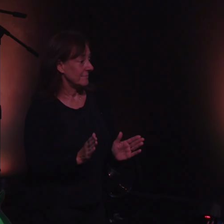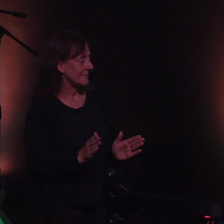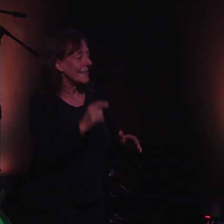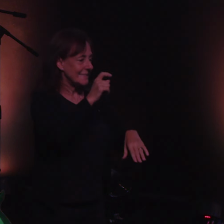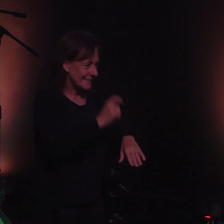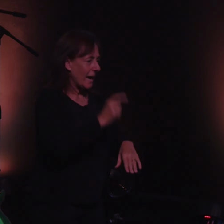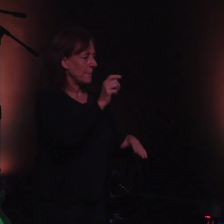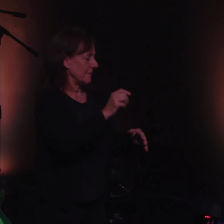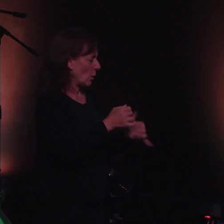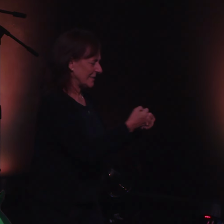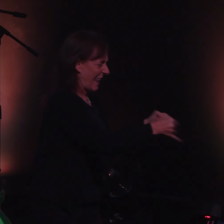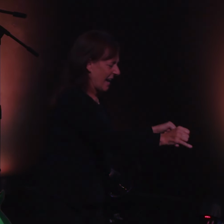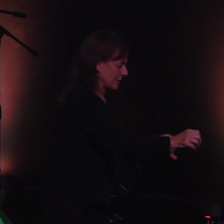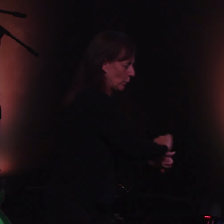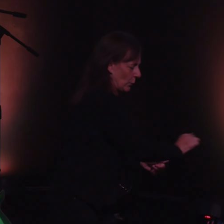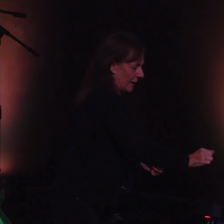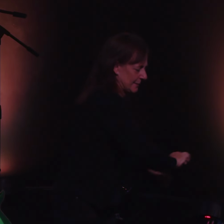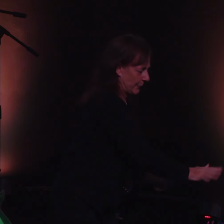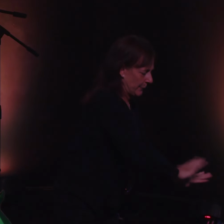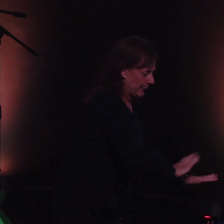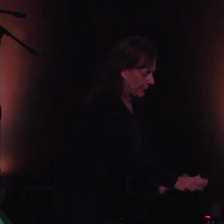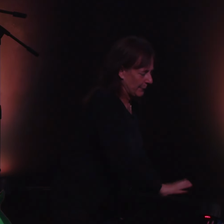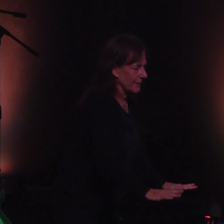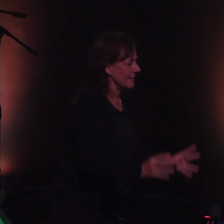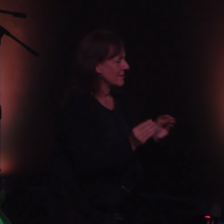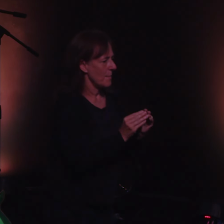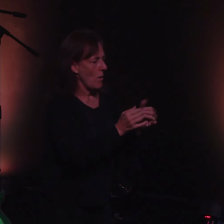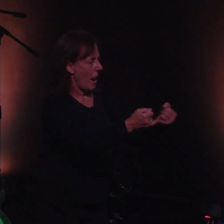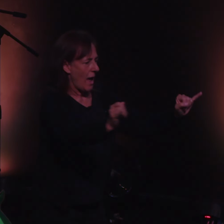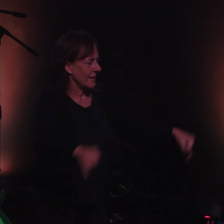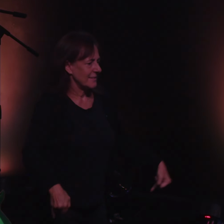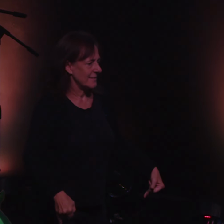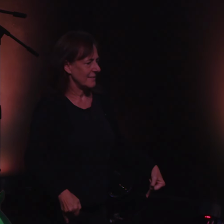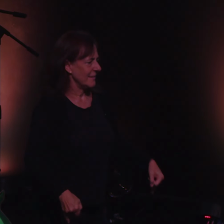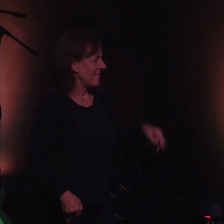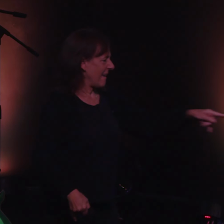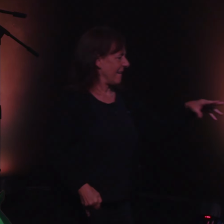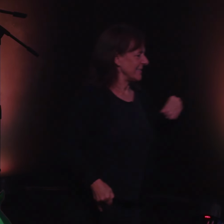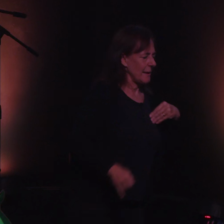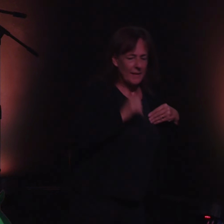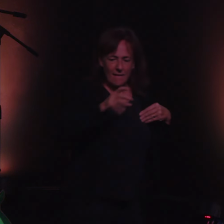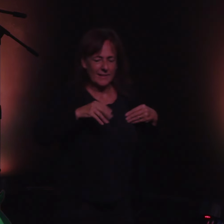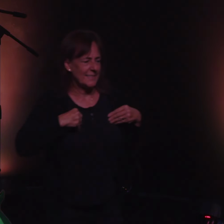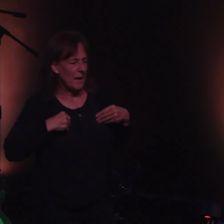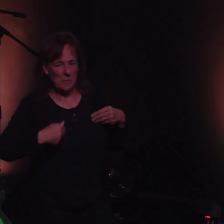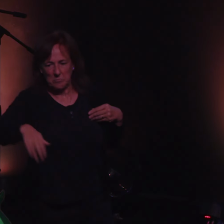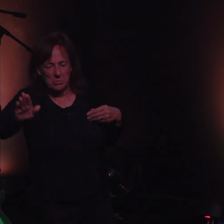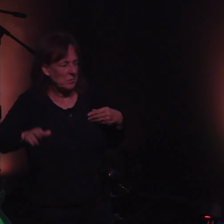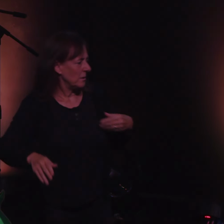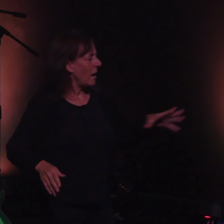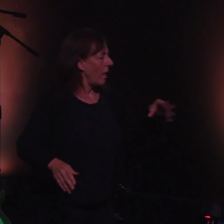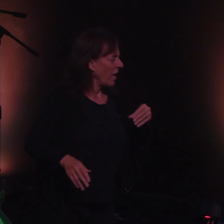It's time to erase the lines, church. There are no lines around who does and who does not get to be saved.